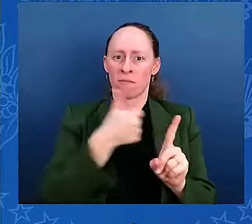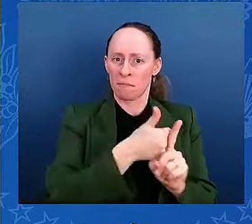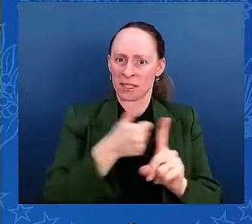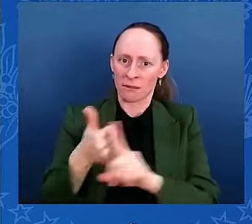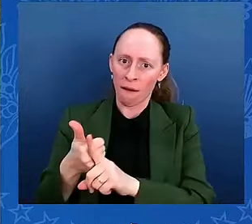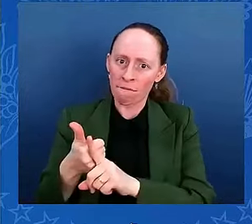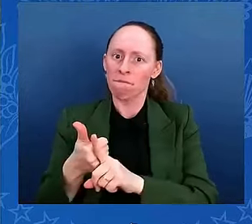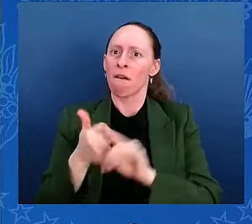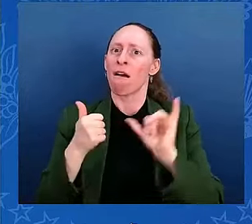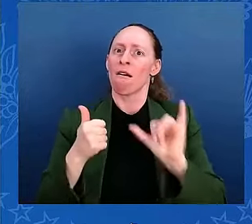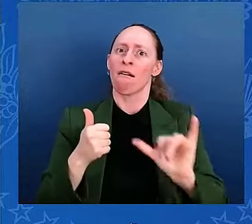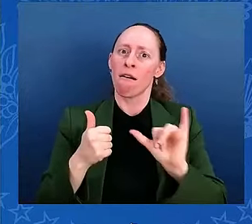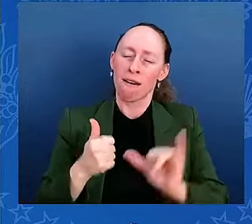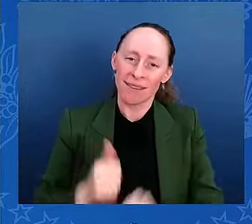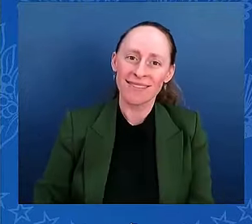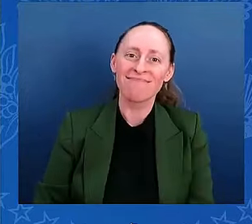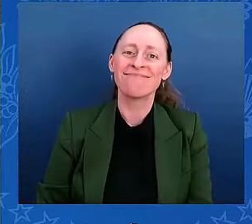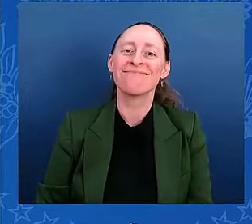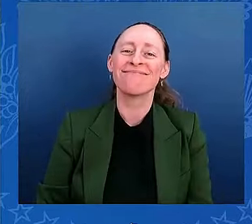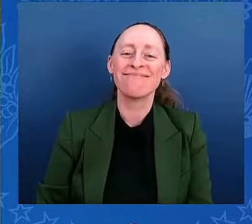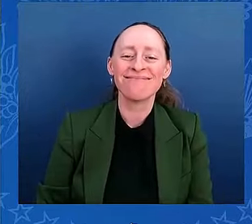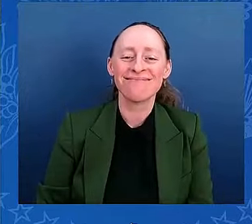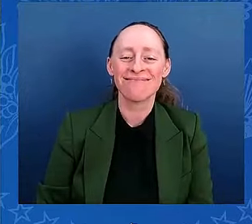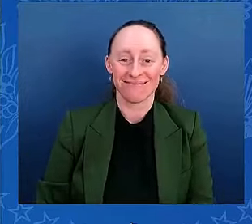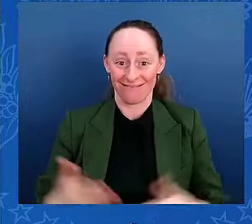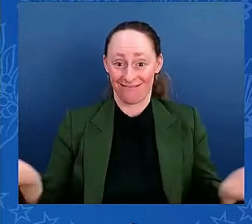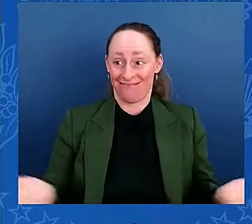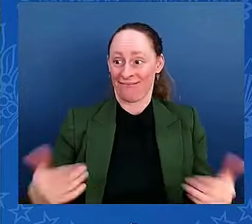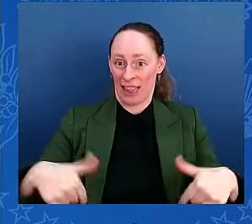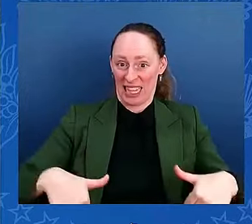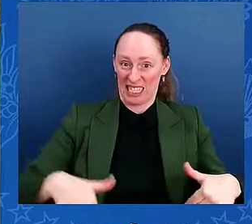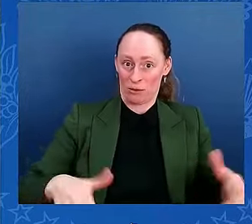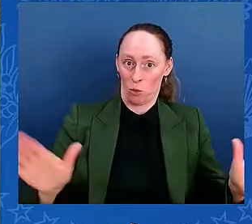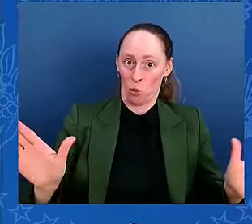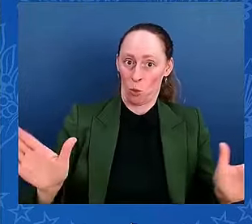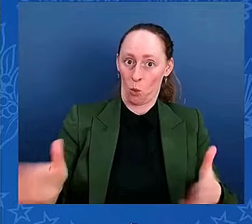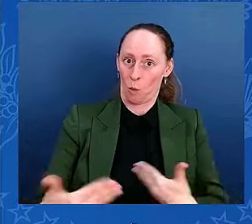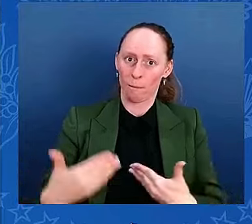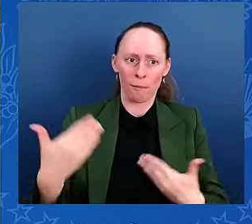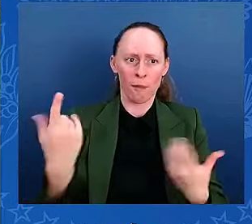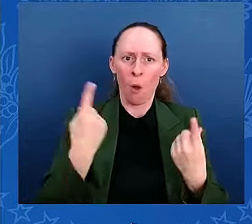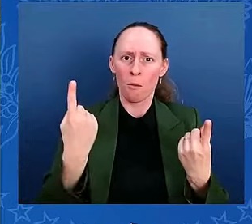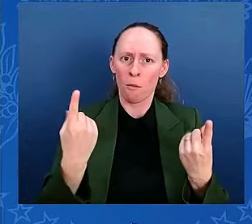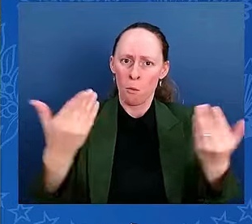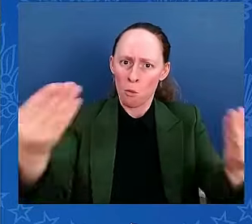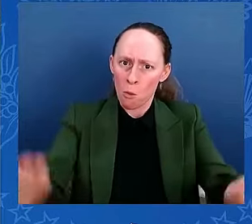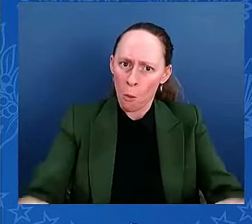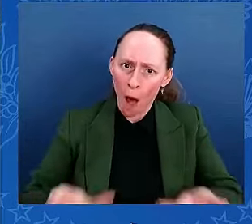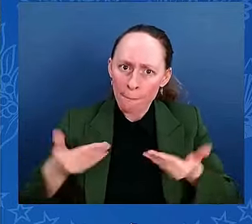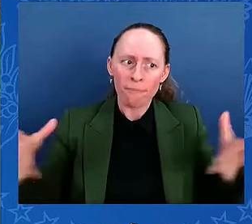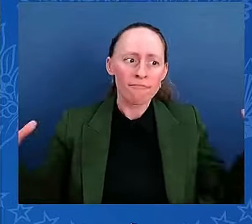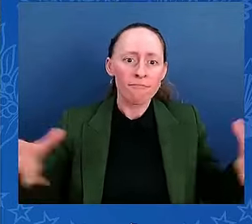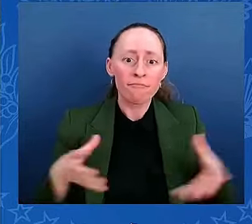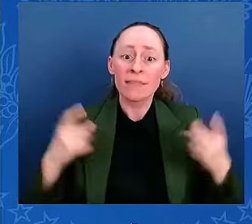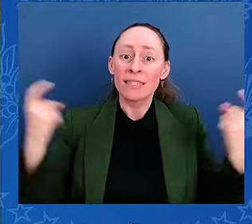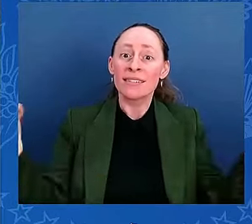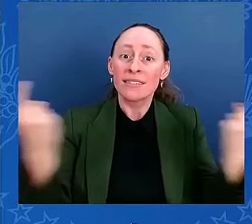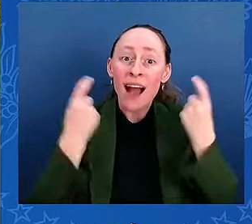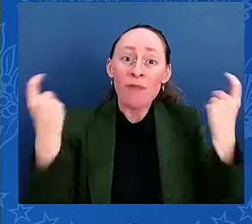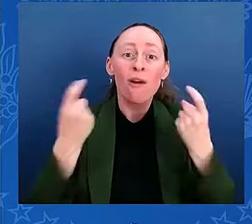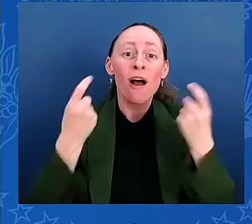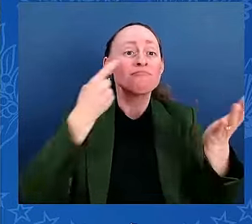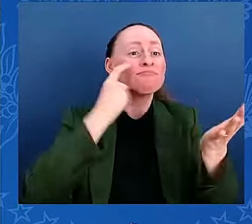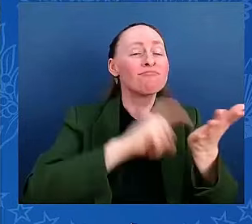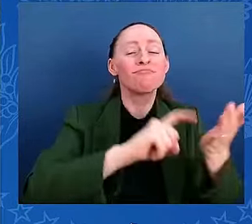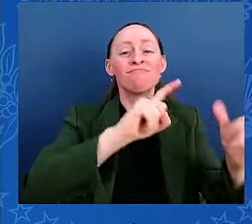rooms to celebrate the young people who are changing our world. by honoring the immigrants who